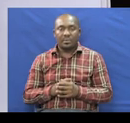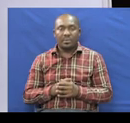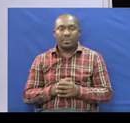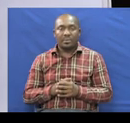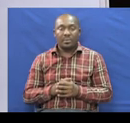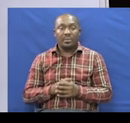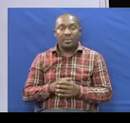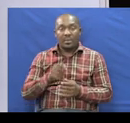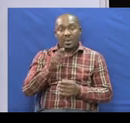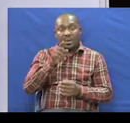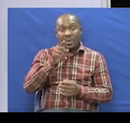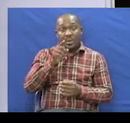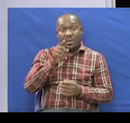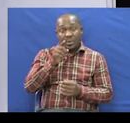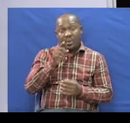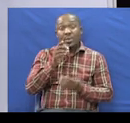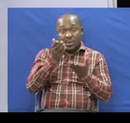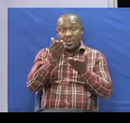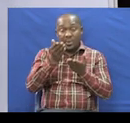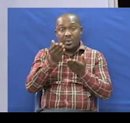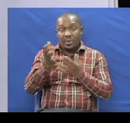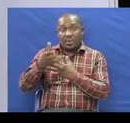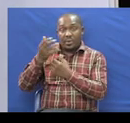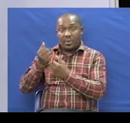You can take ugali